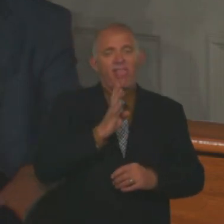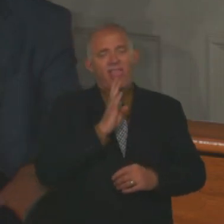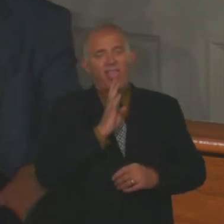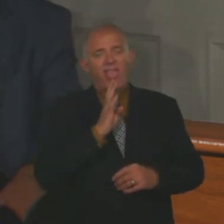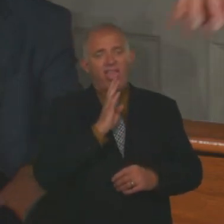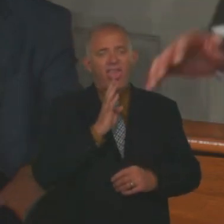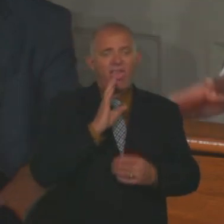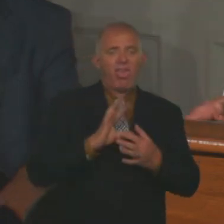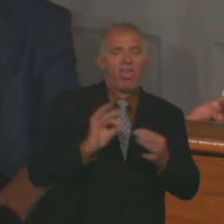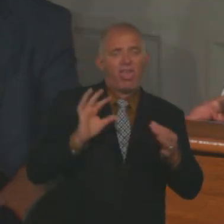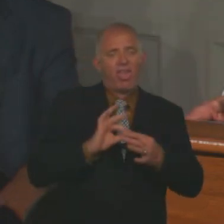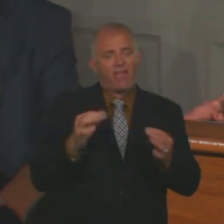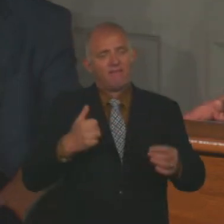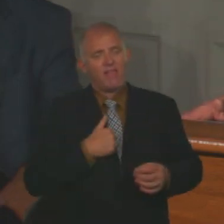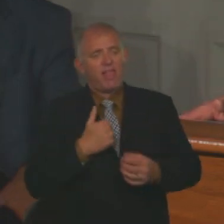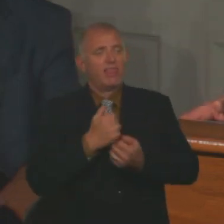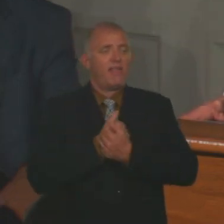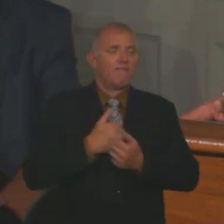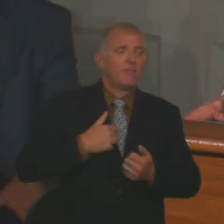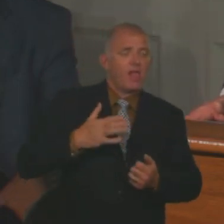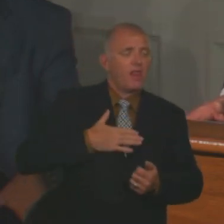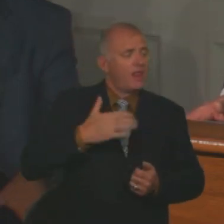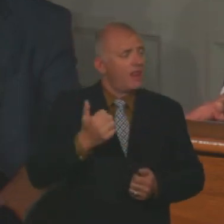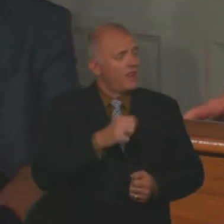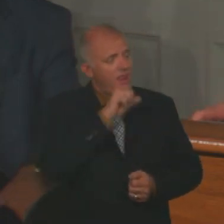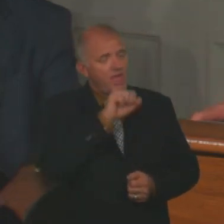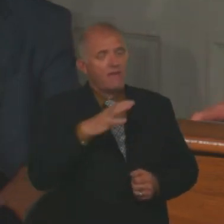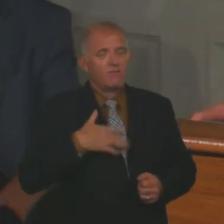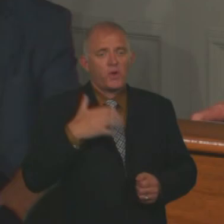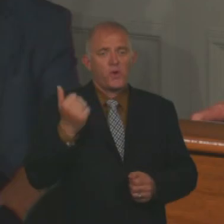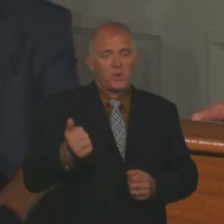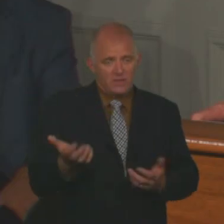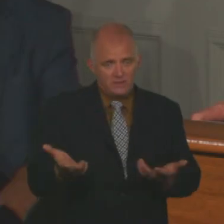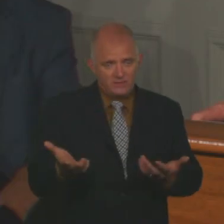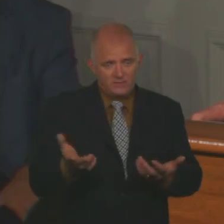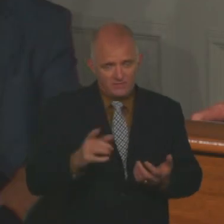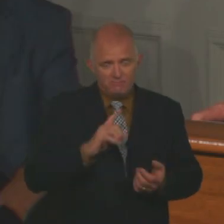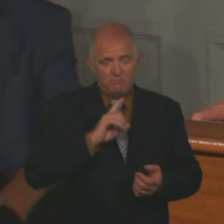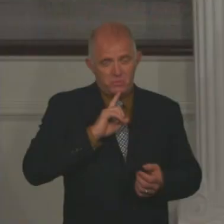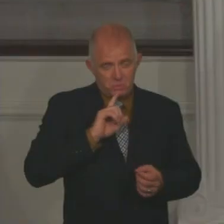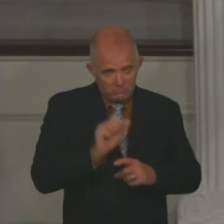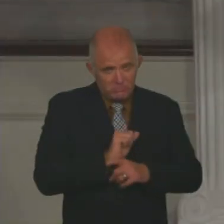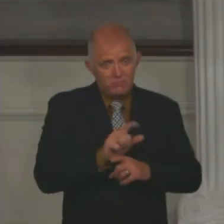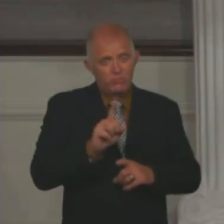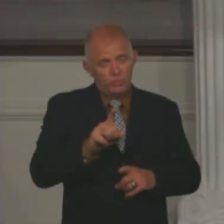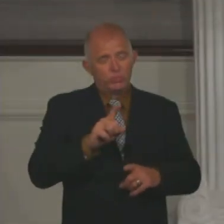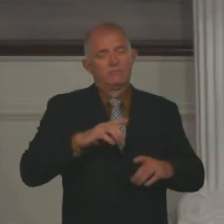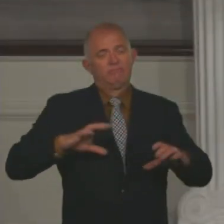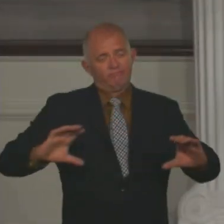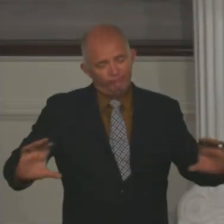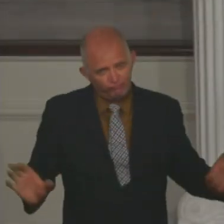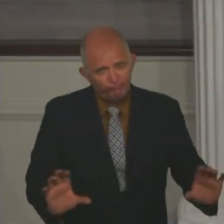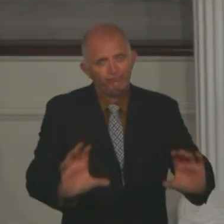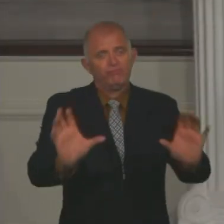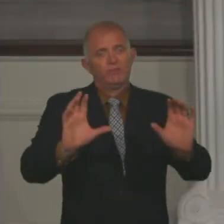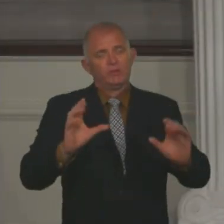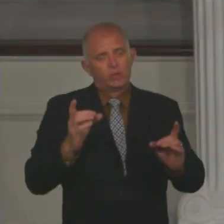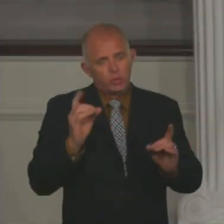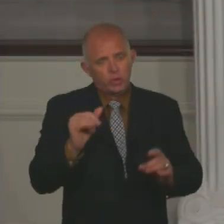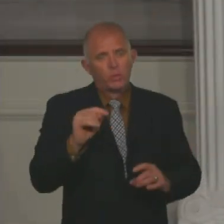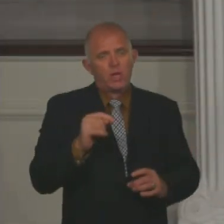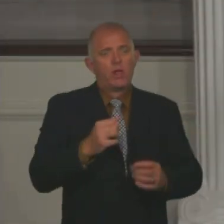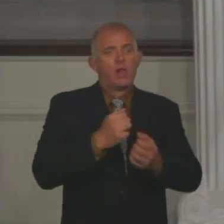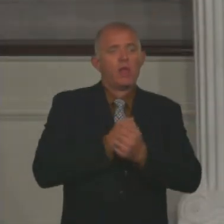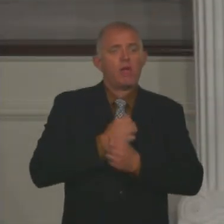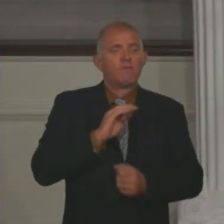souls and I love soul winning. But we really don't until we do something about it. We can say I love missions, but if you don't give to missions, you